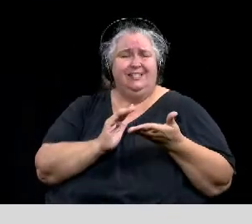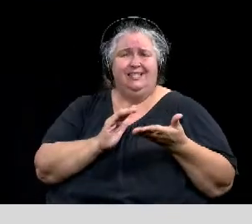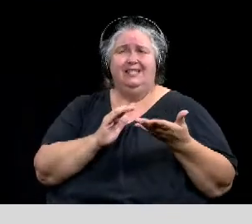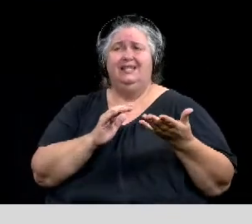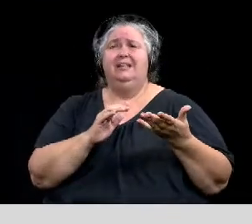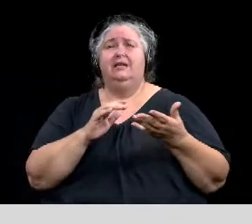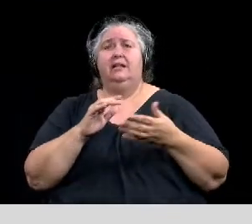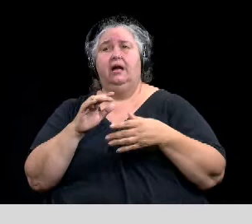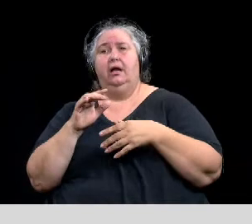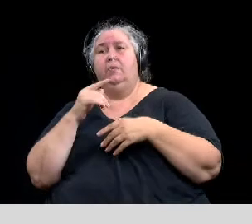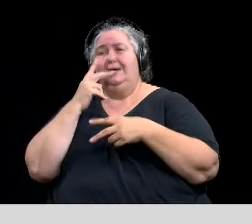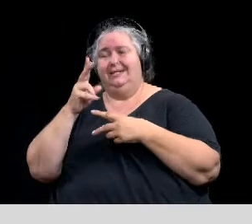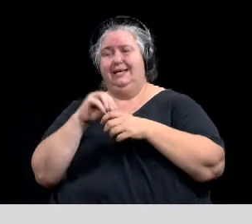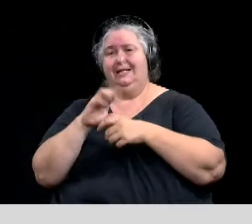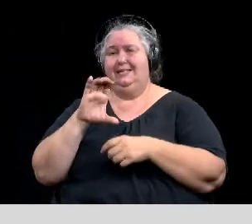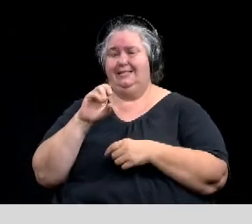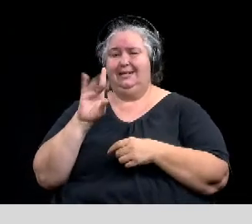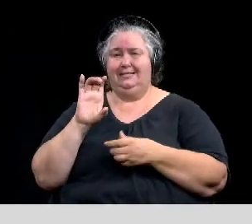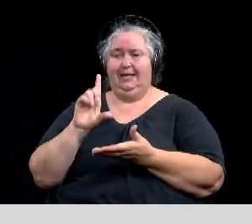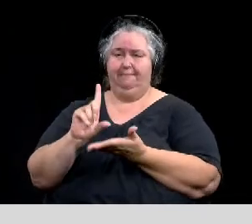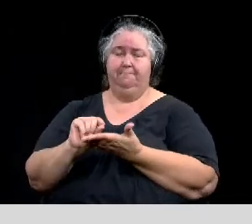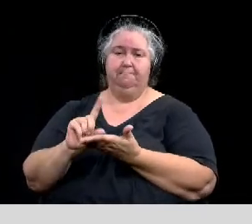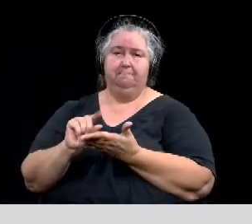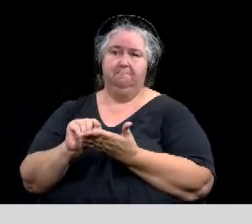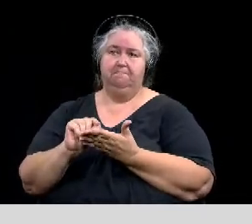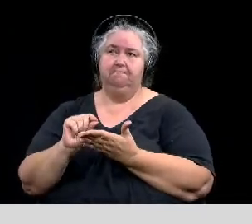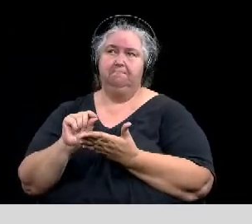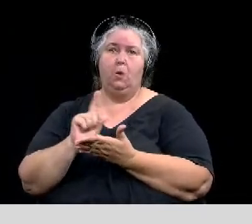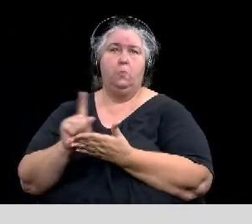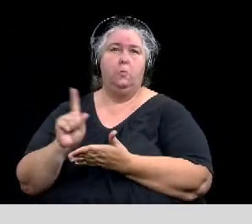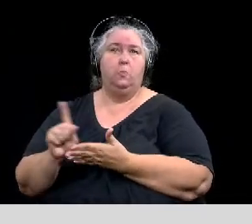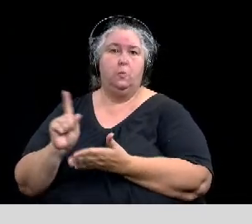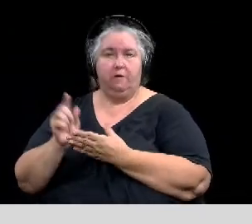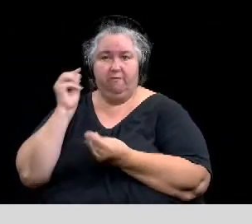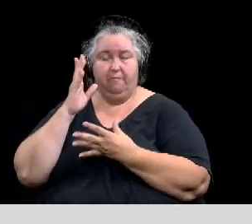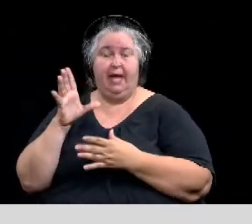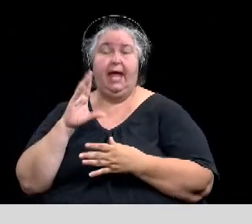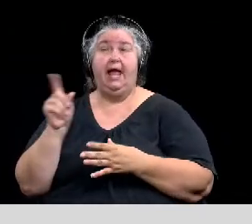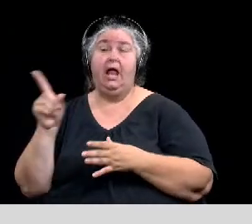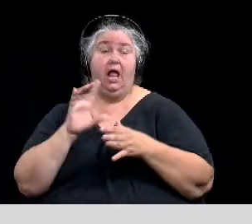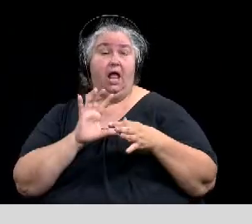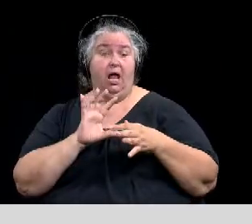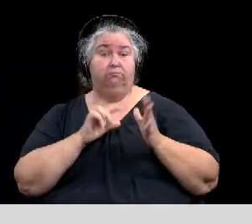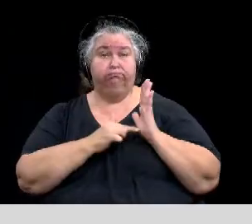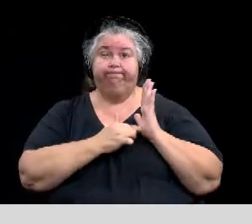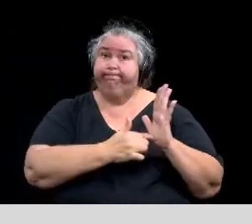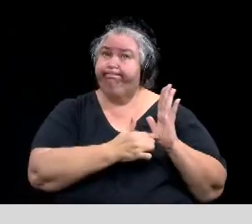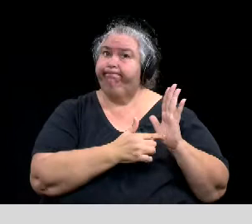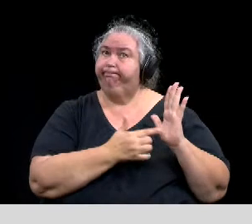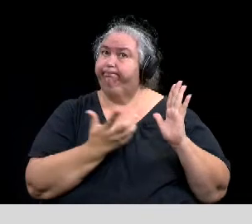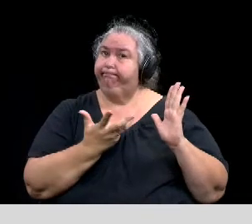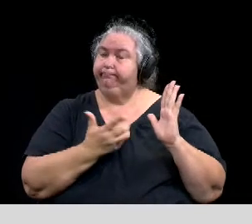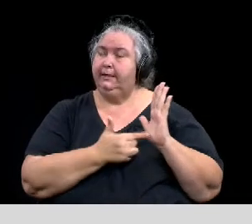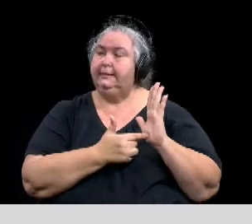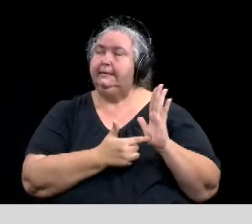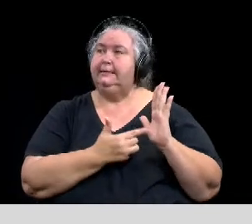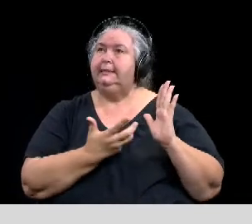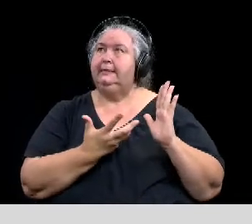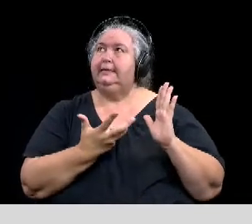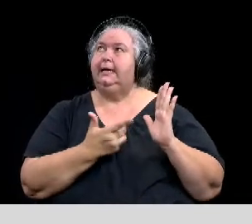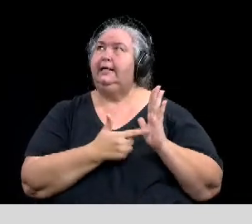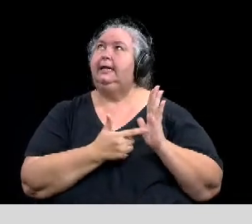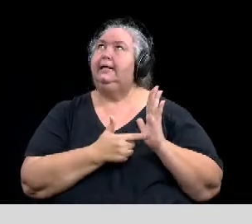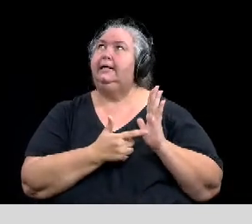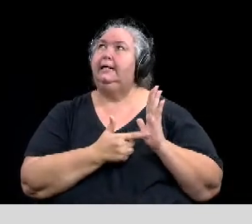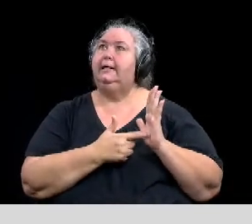Review, and it was highlighting what some of the contributions